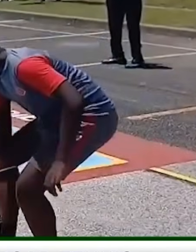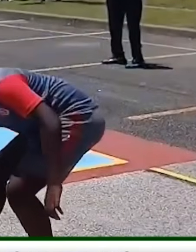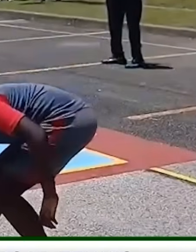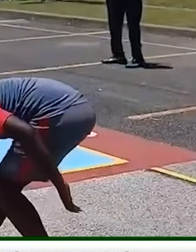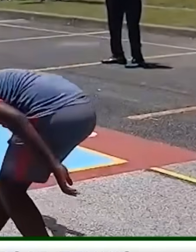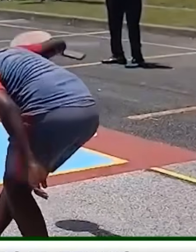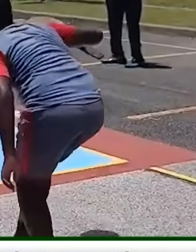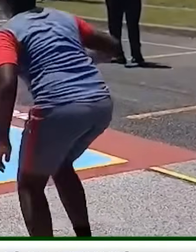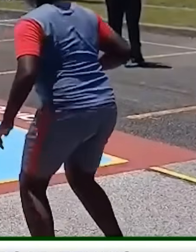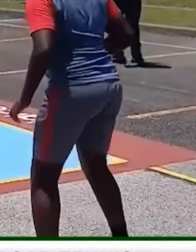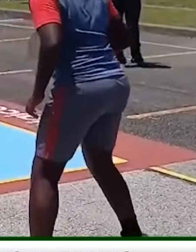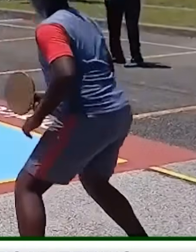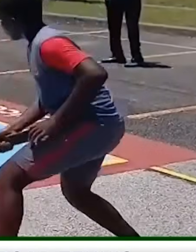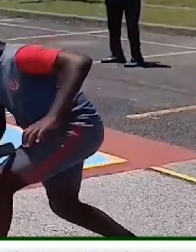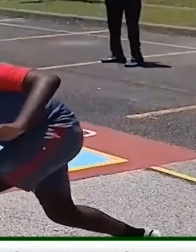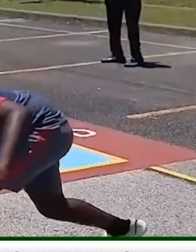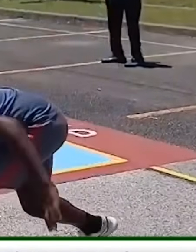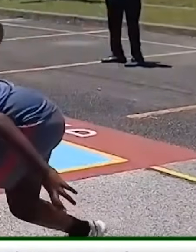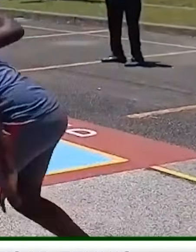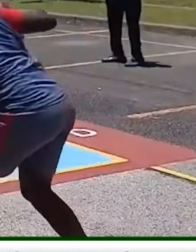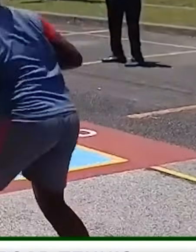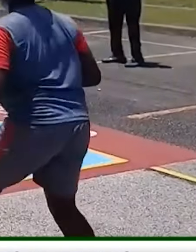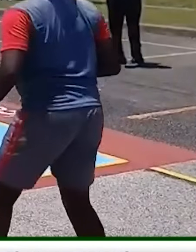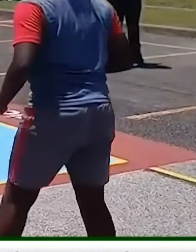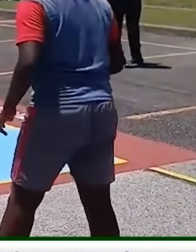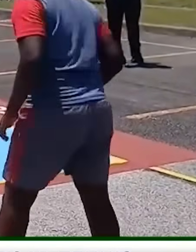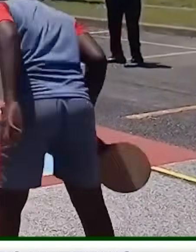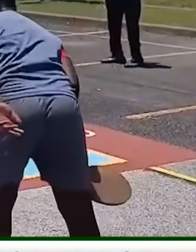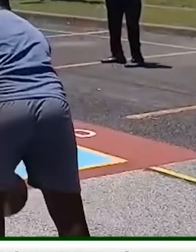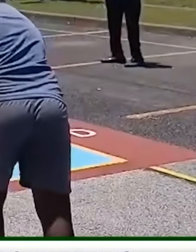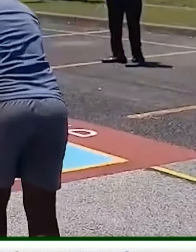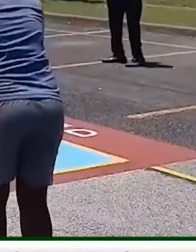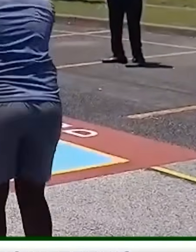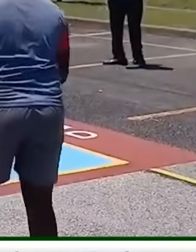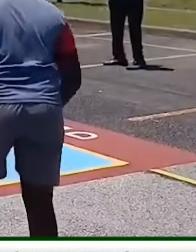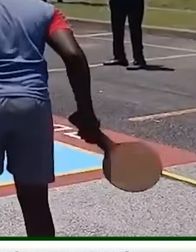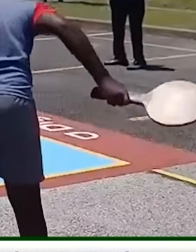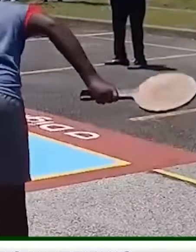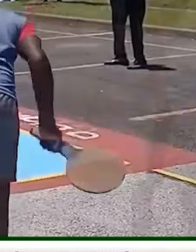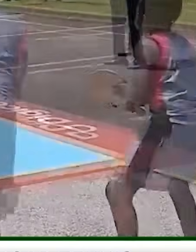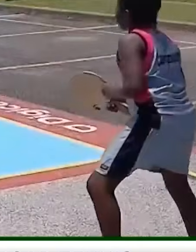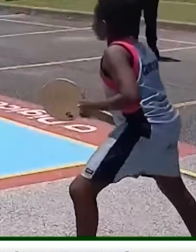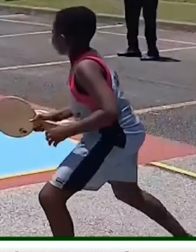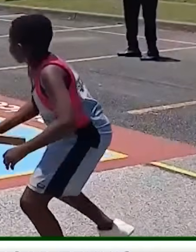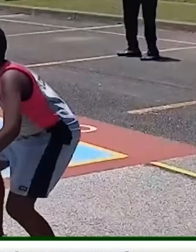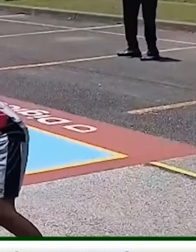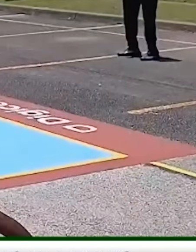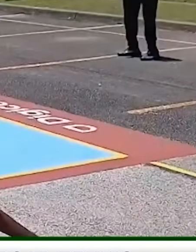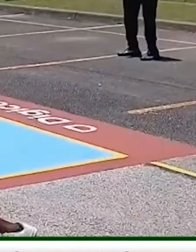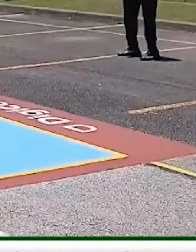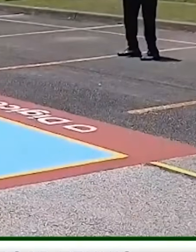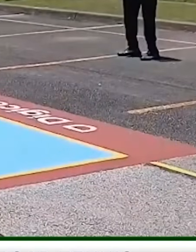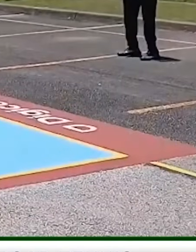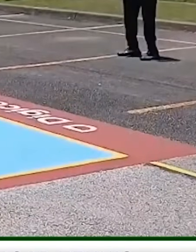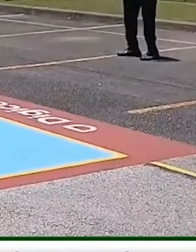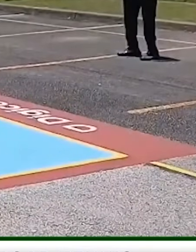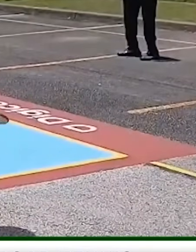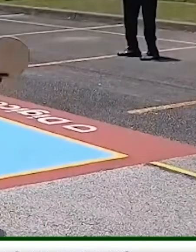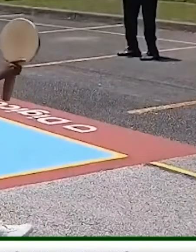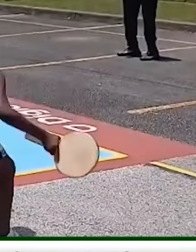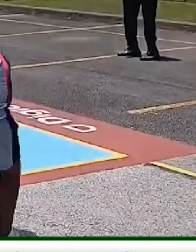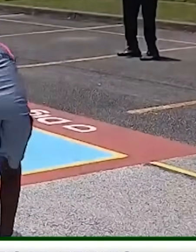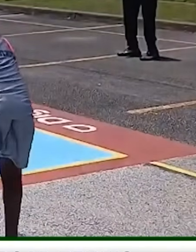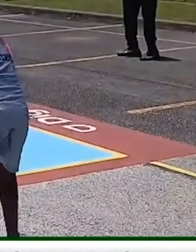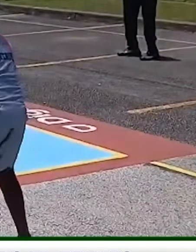21-17, 21-19. St. Giles also won the team section, getting past Charles F. Broom. However, in the girls' team